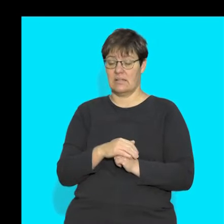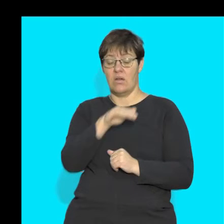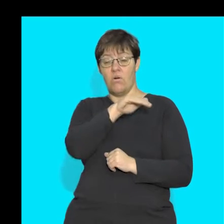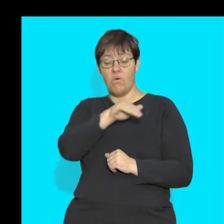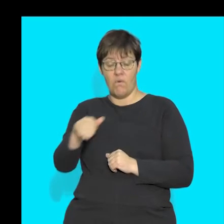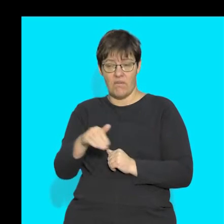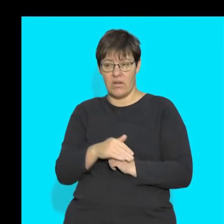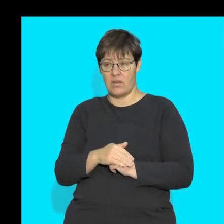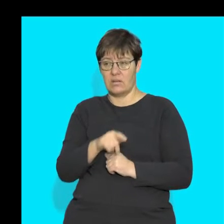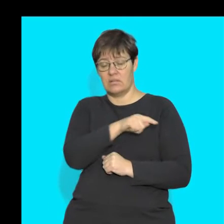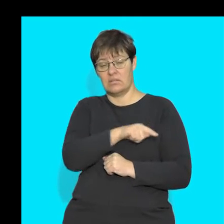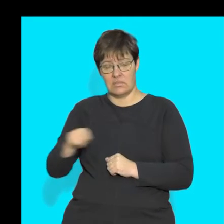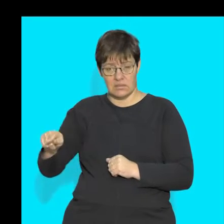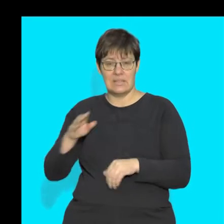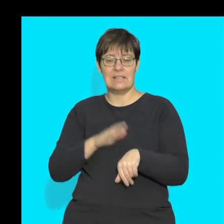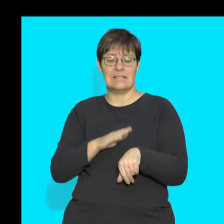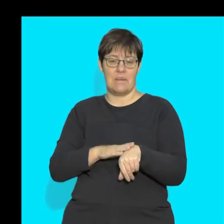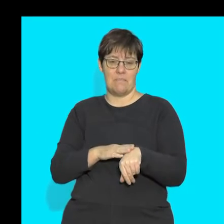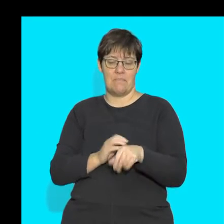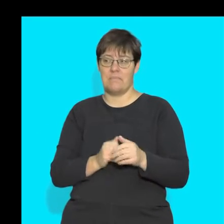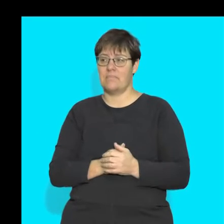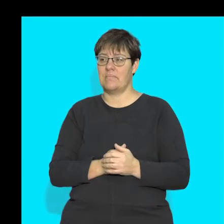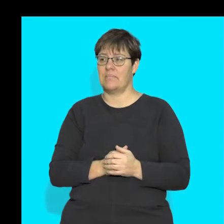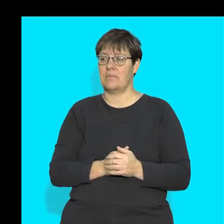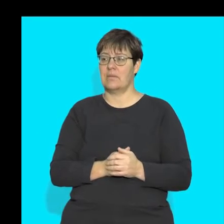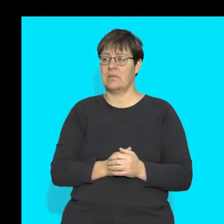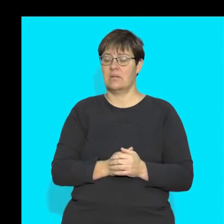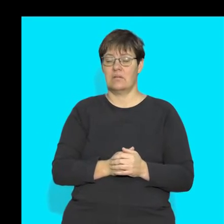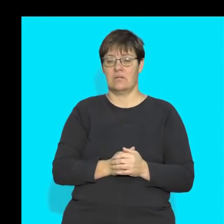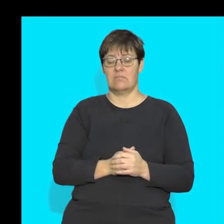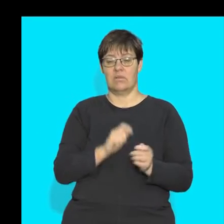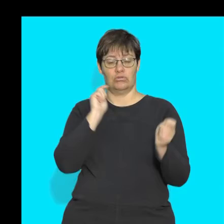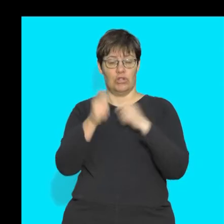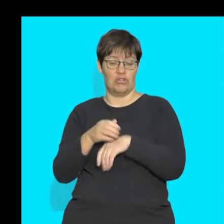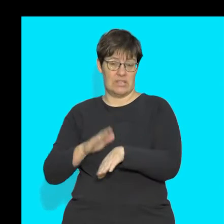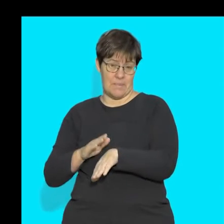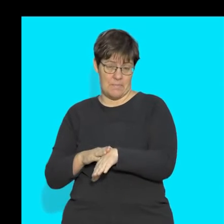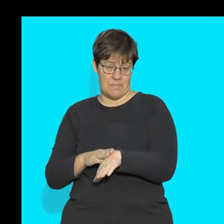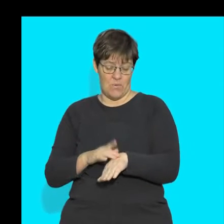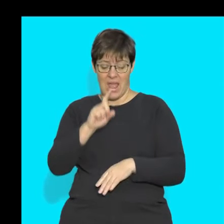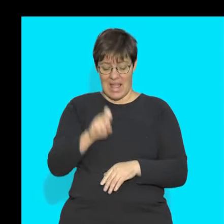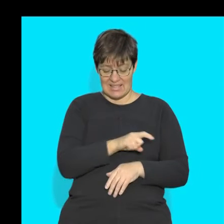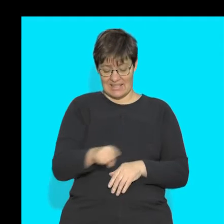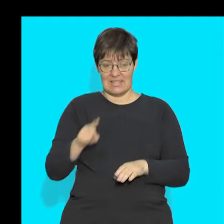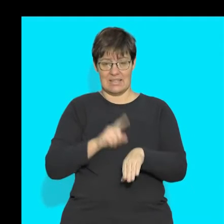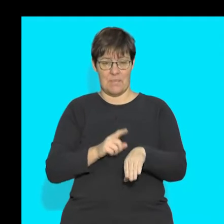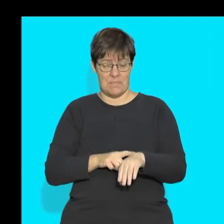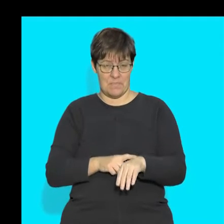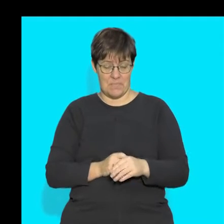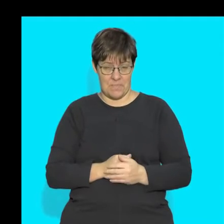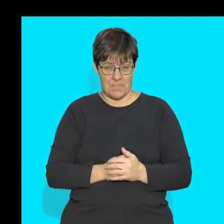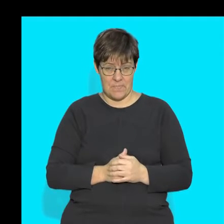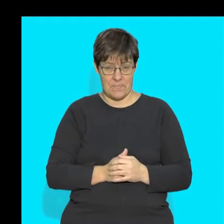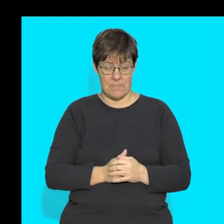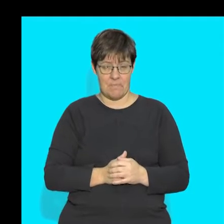my x-axis is now time, so it's changing time, okay? So we're going